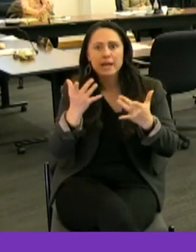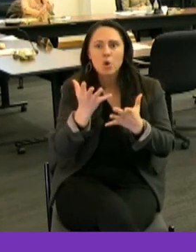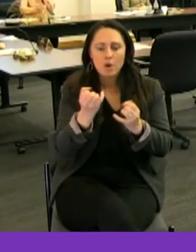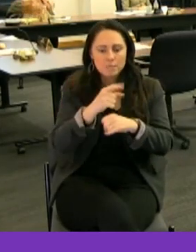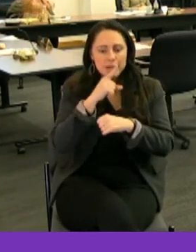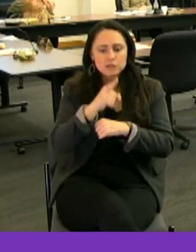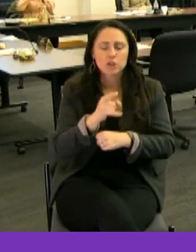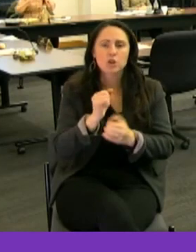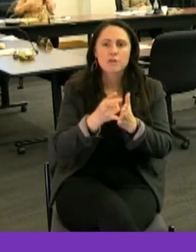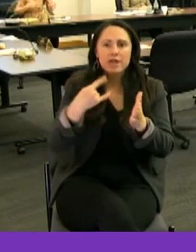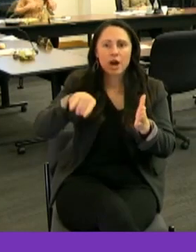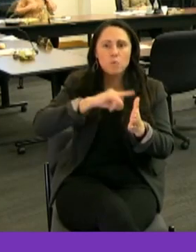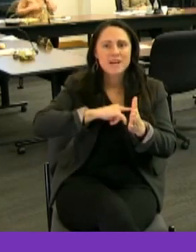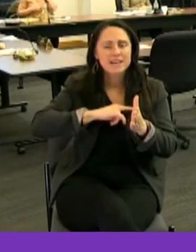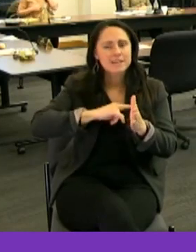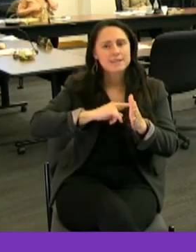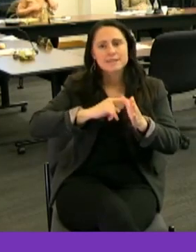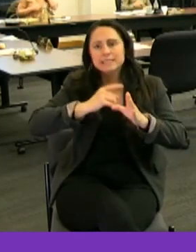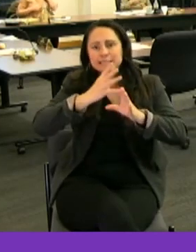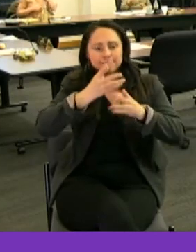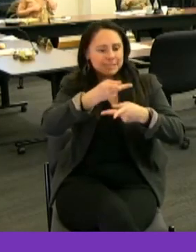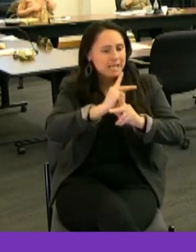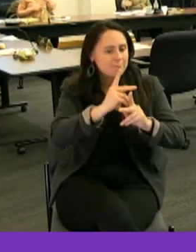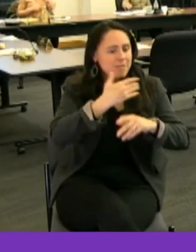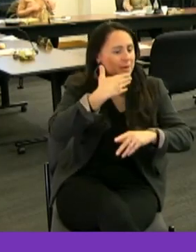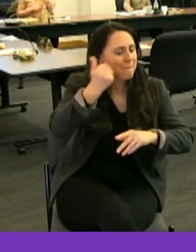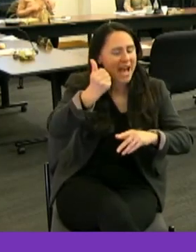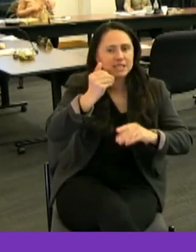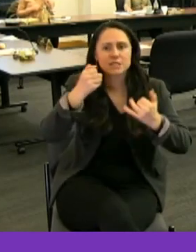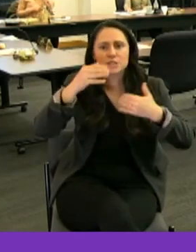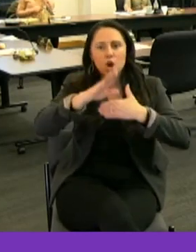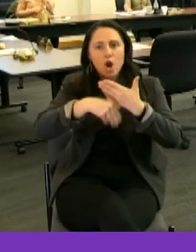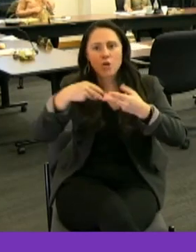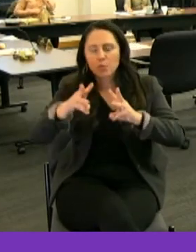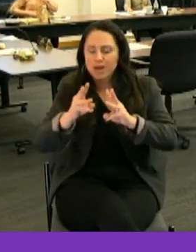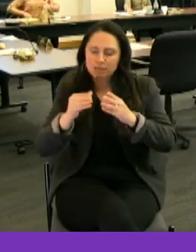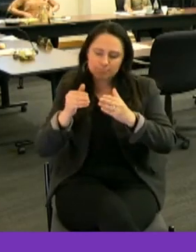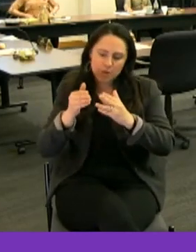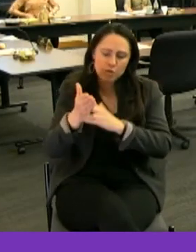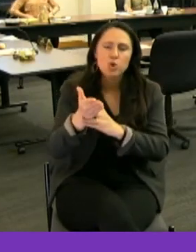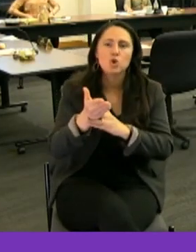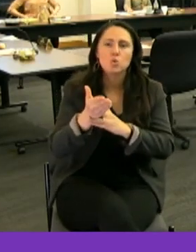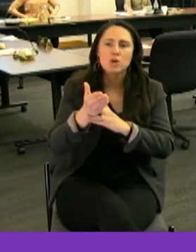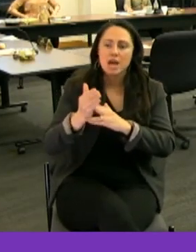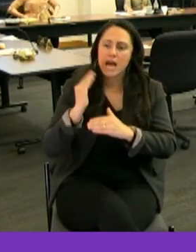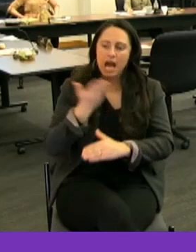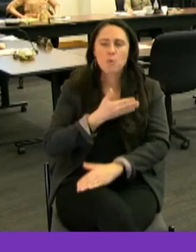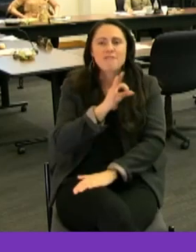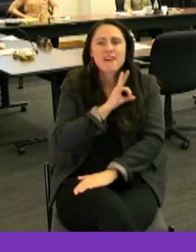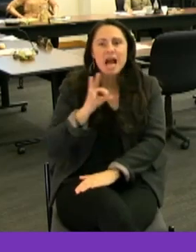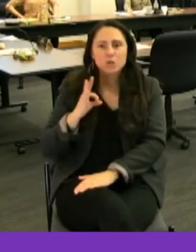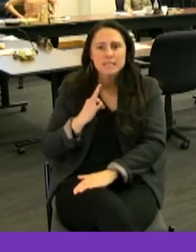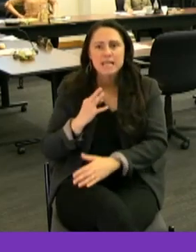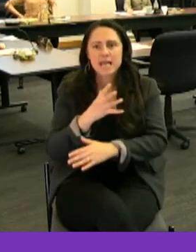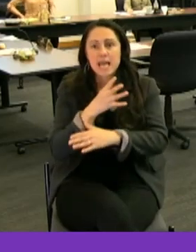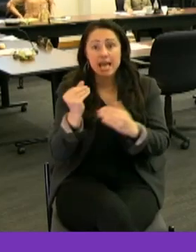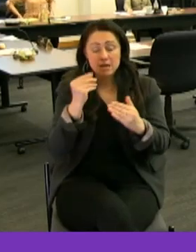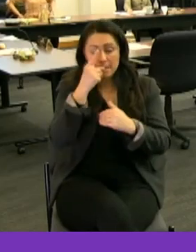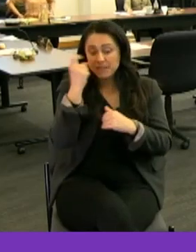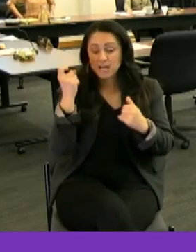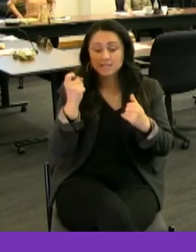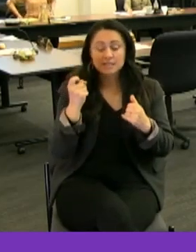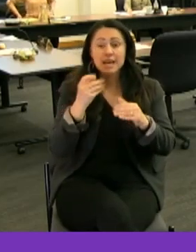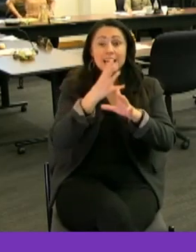sure that we retain the best all the way down through our faculty, and